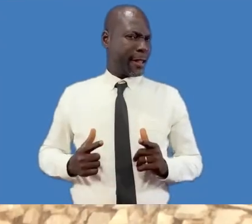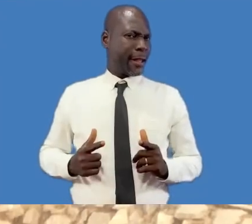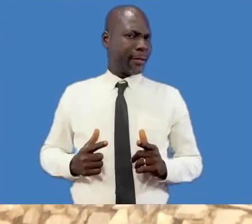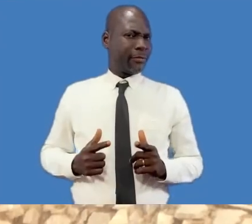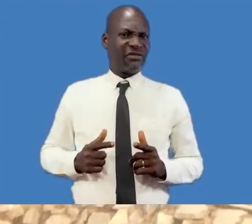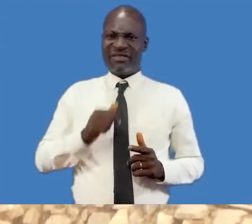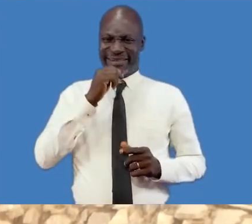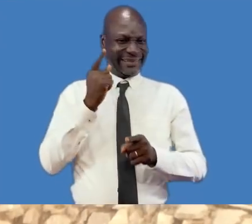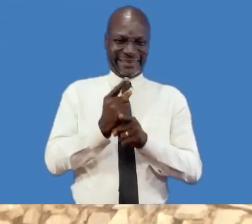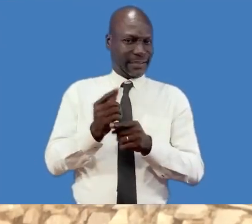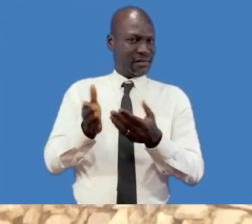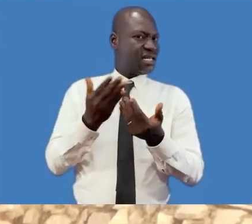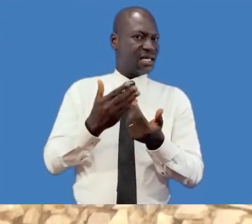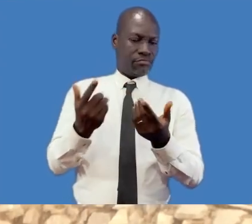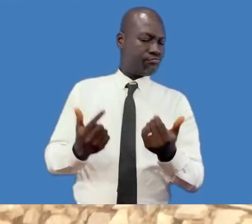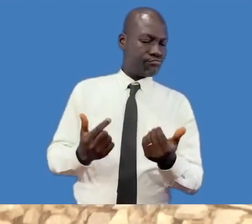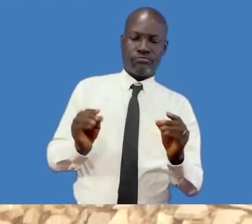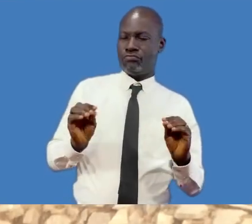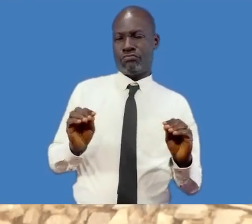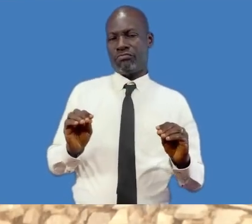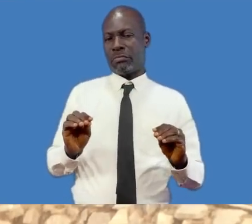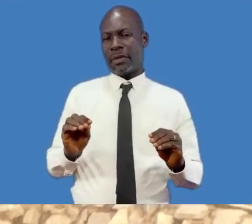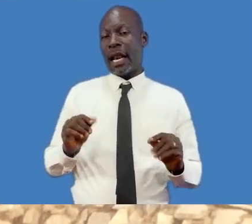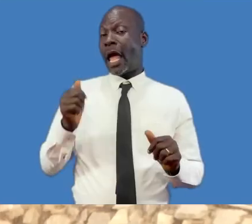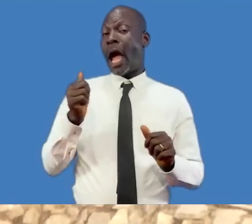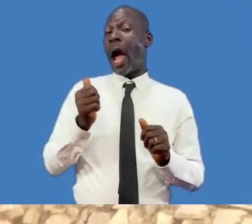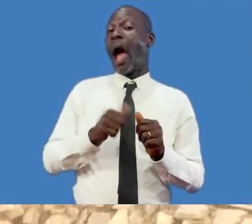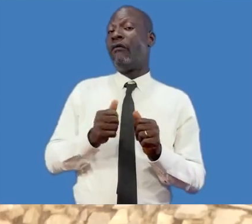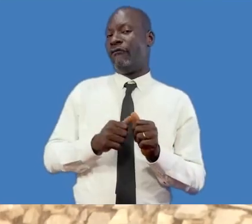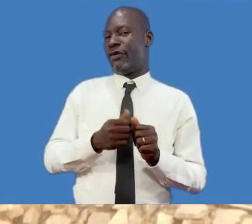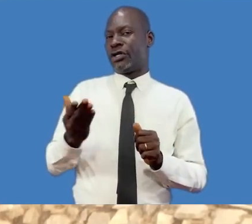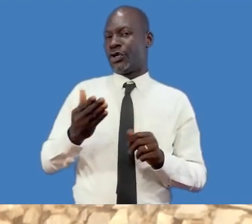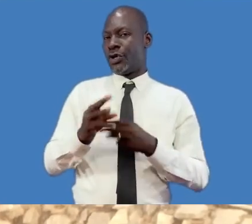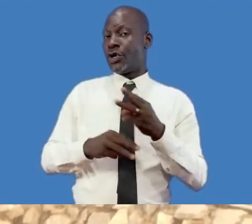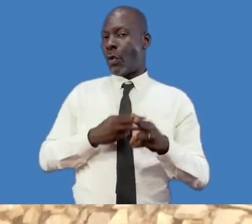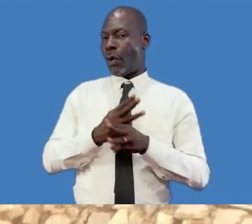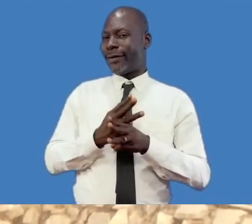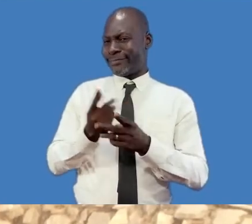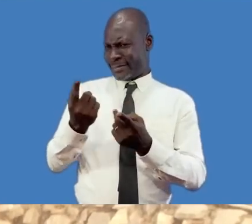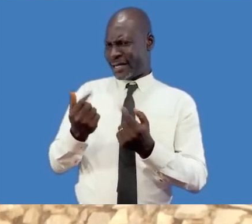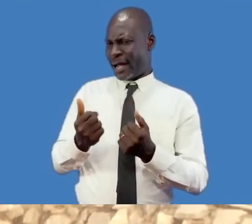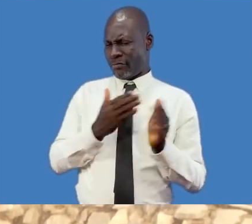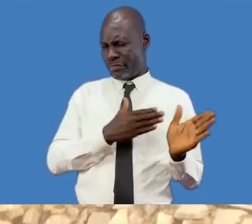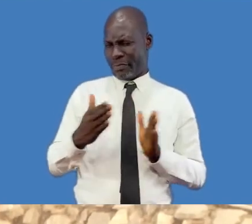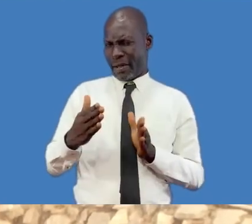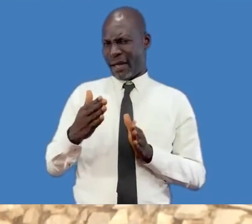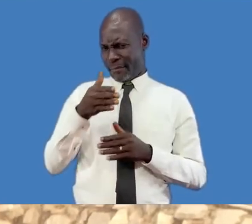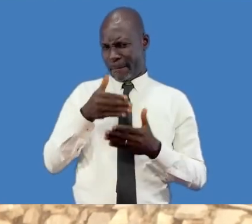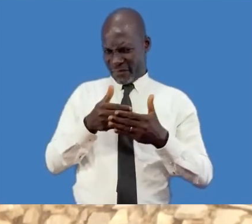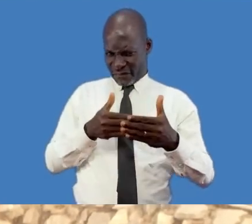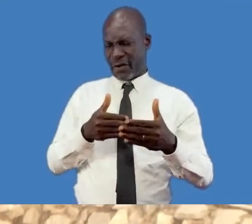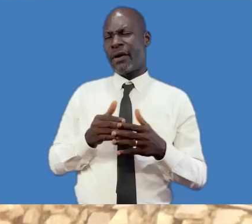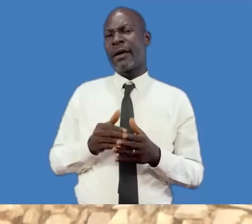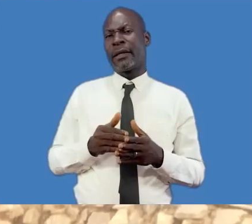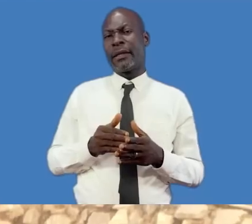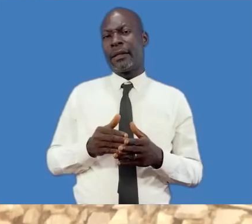emma just like that bibiara a ewo ewiase no nipa wo siesie wo ho ansa no akwa kwehia no enti se ye